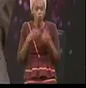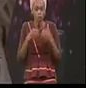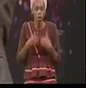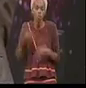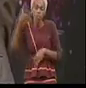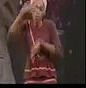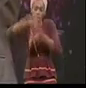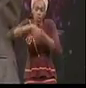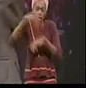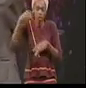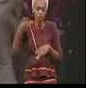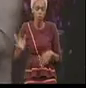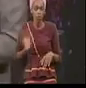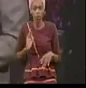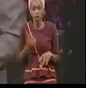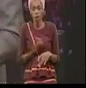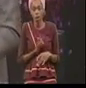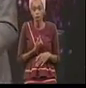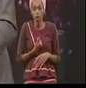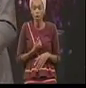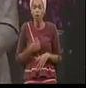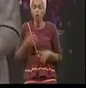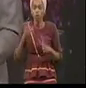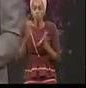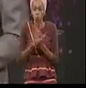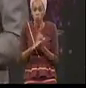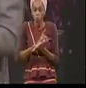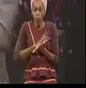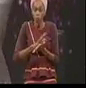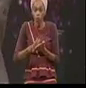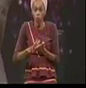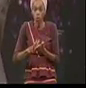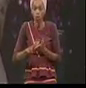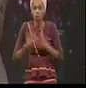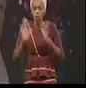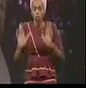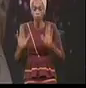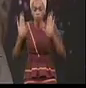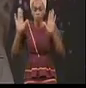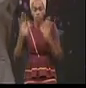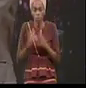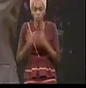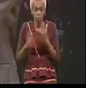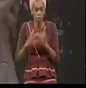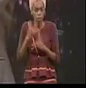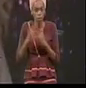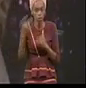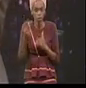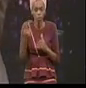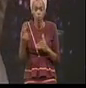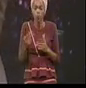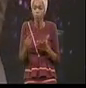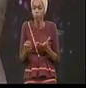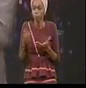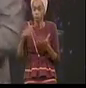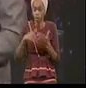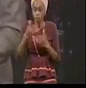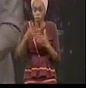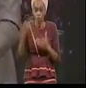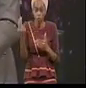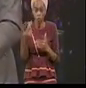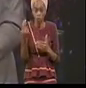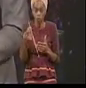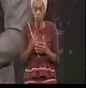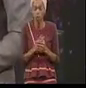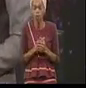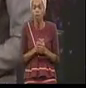April, 2024, by 5:30 p.m. We should invite our neighbors, friends, colleagues, relations,